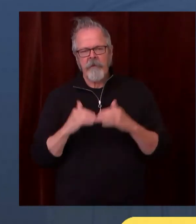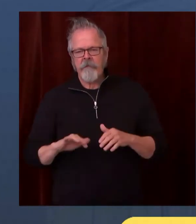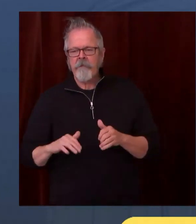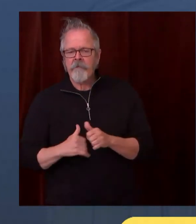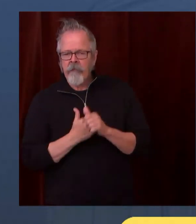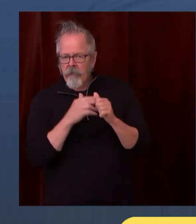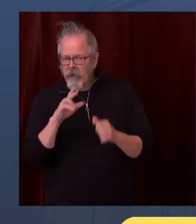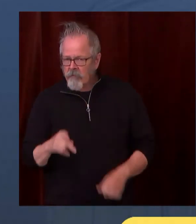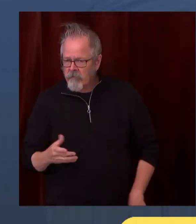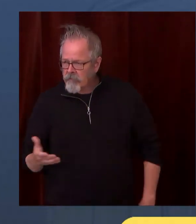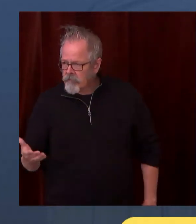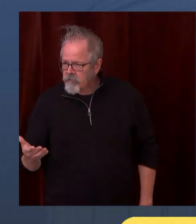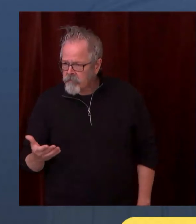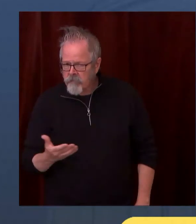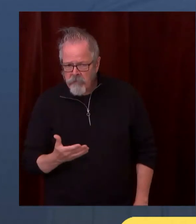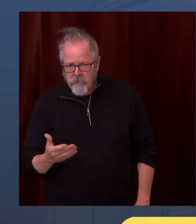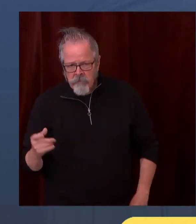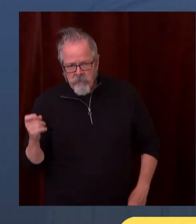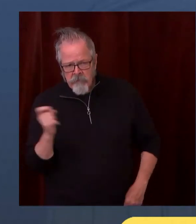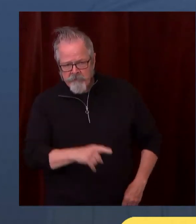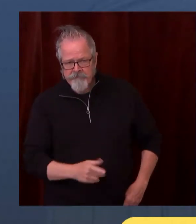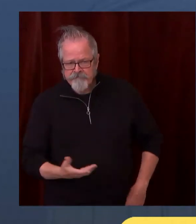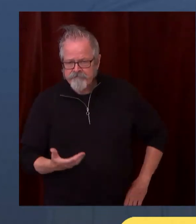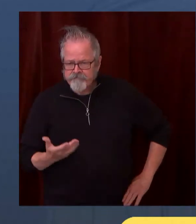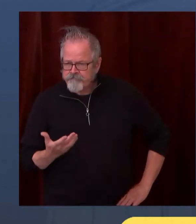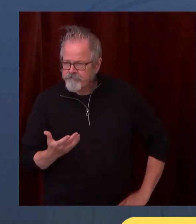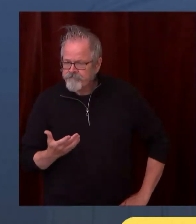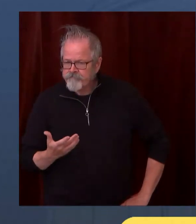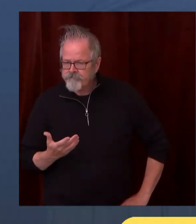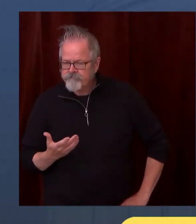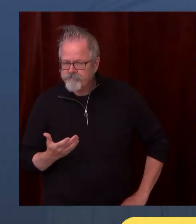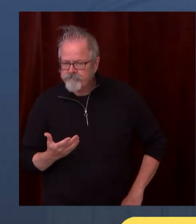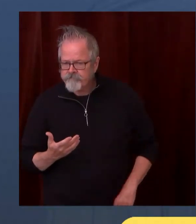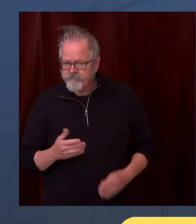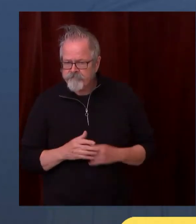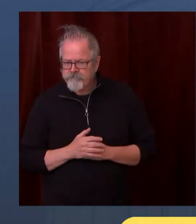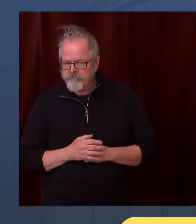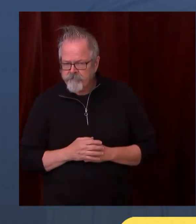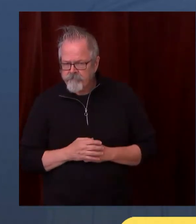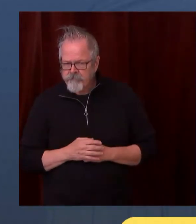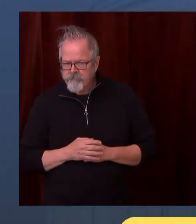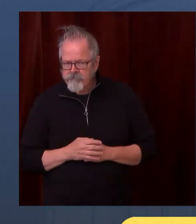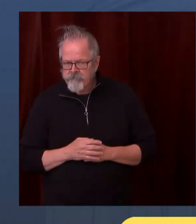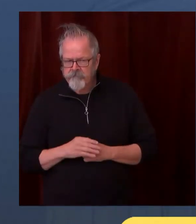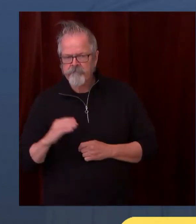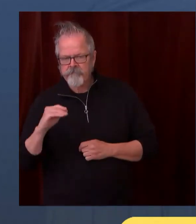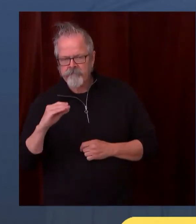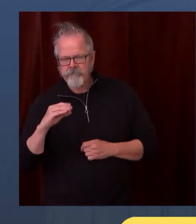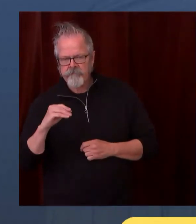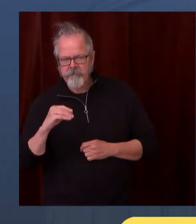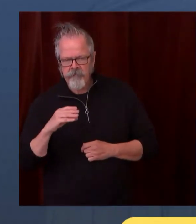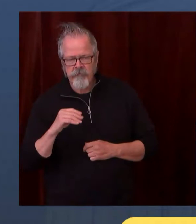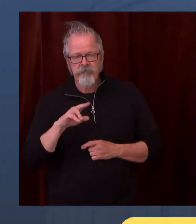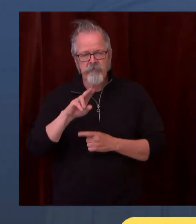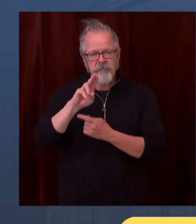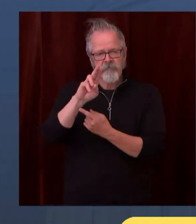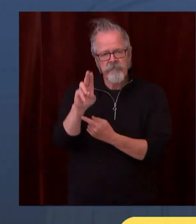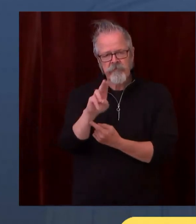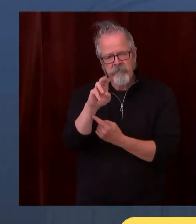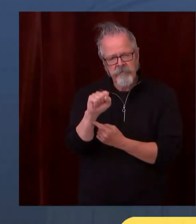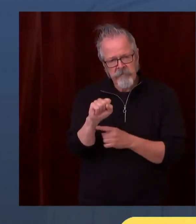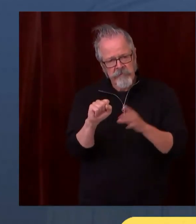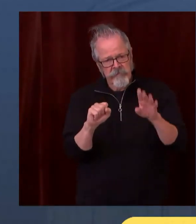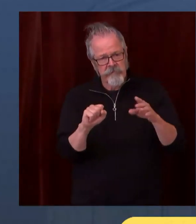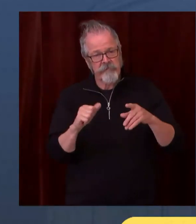County border communities about the newly extended closure of the U.S.-Canada border to non-essential crossings and